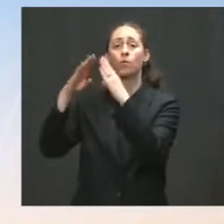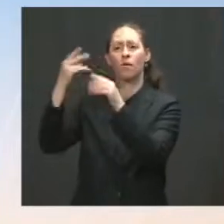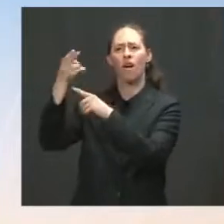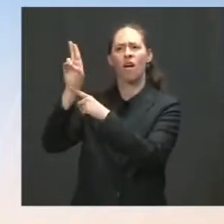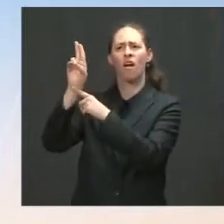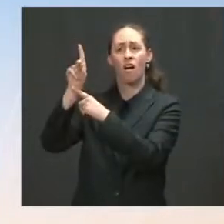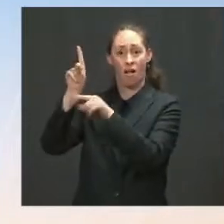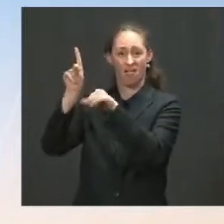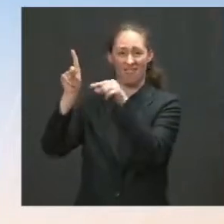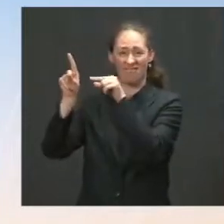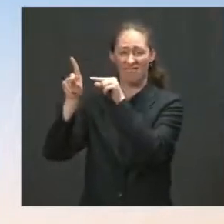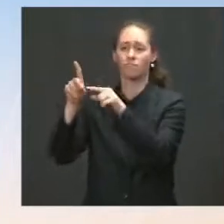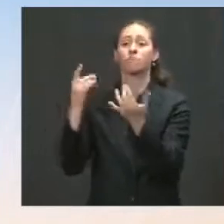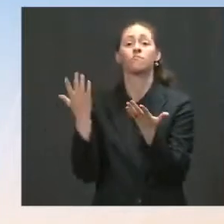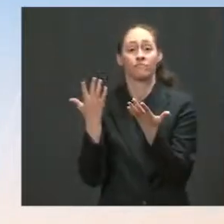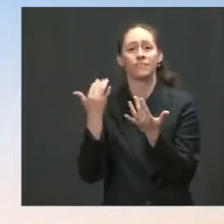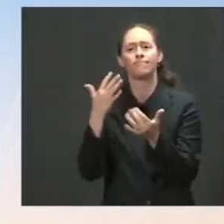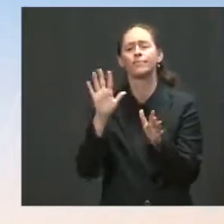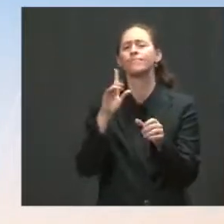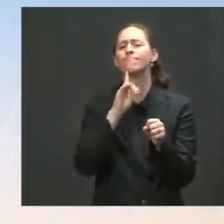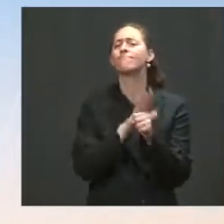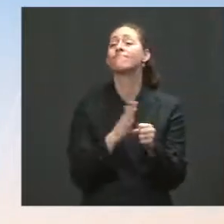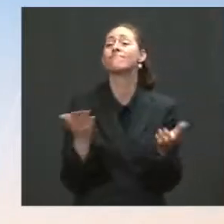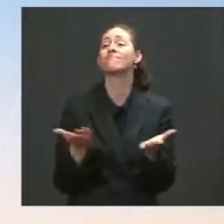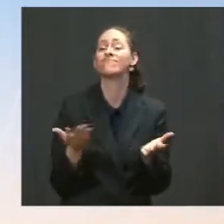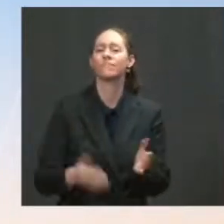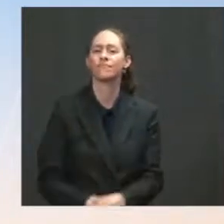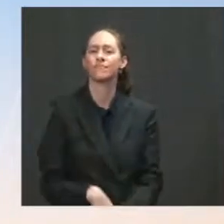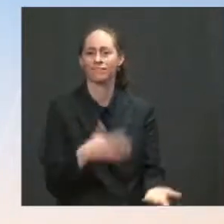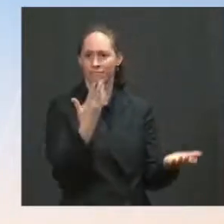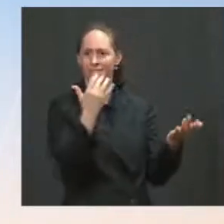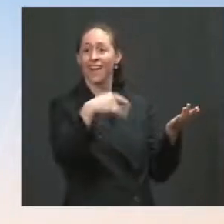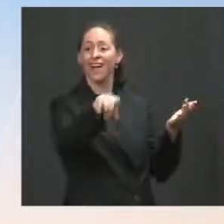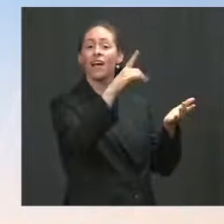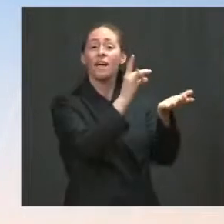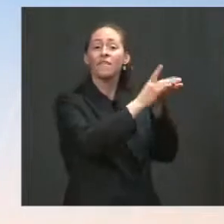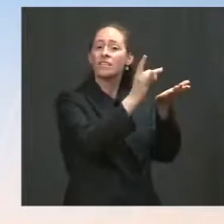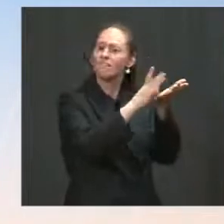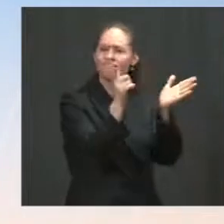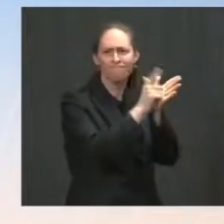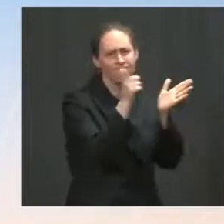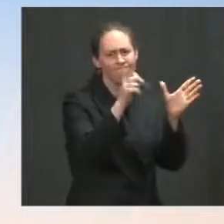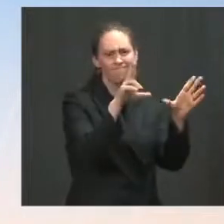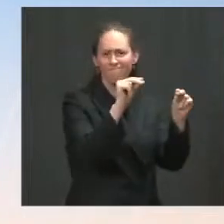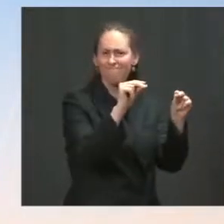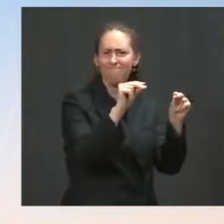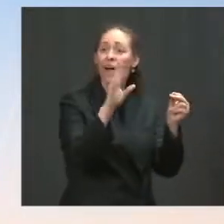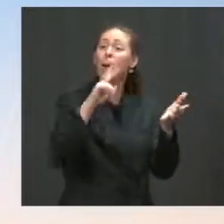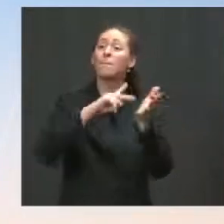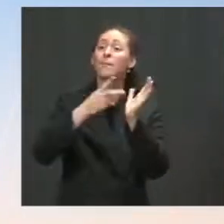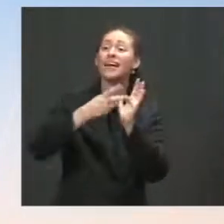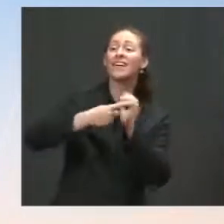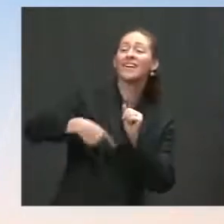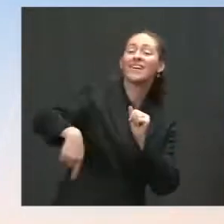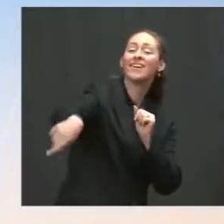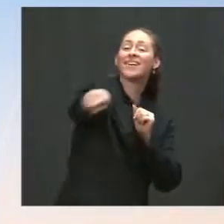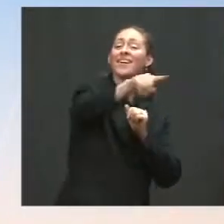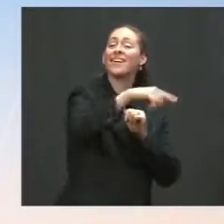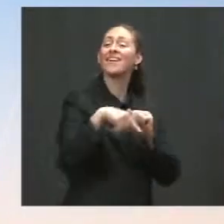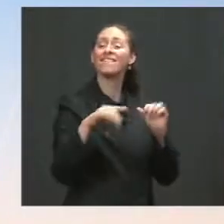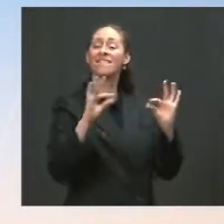assistance or families who rent in housing that is insured by the Federal Housing Administration. This is part of delivering on what the